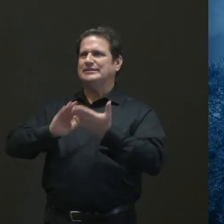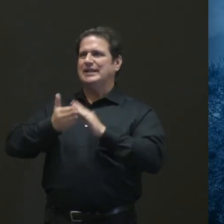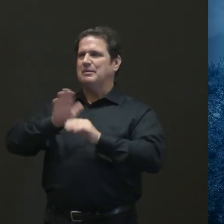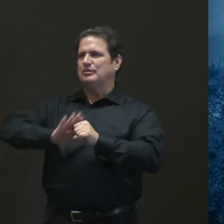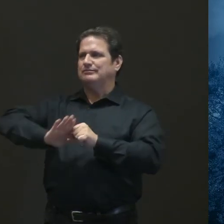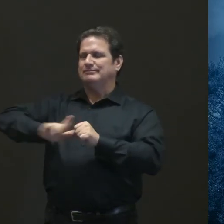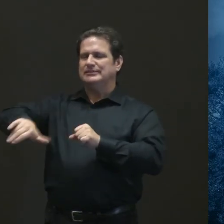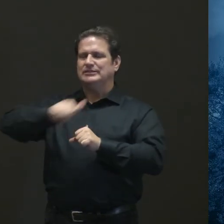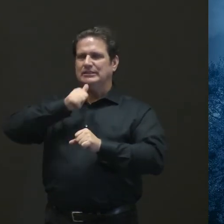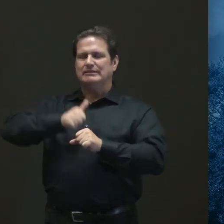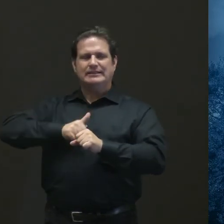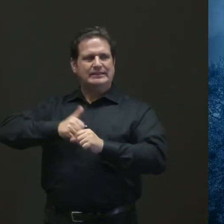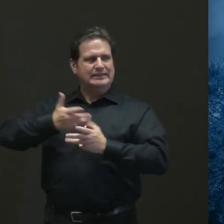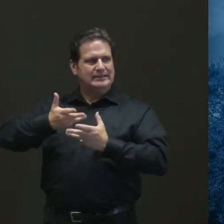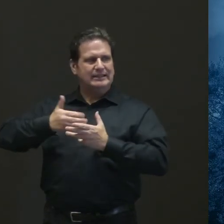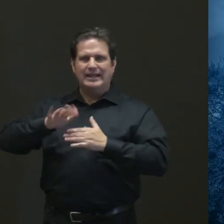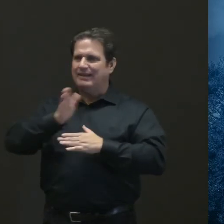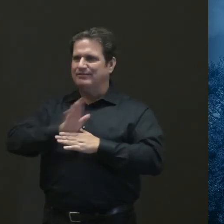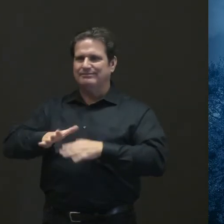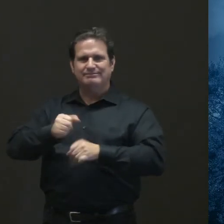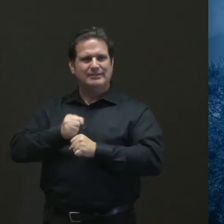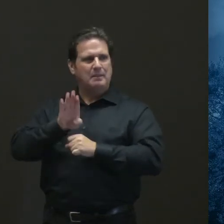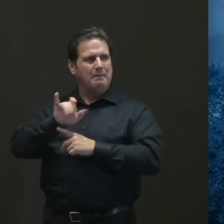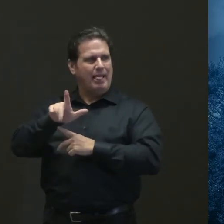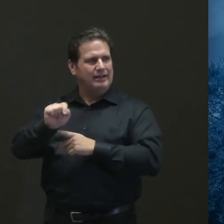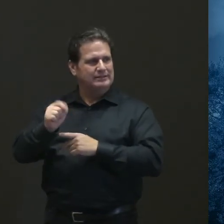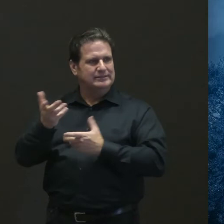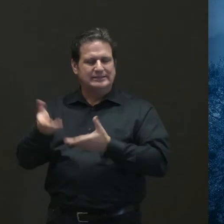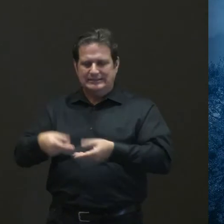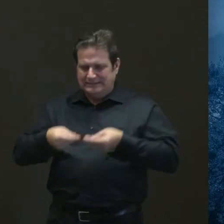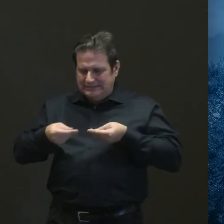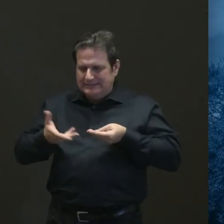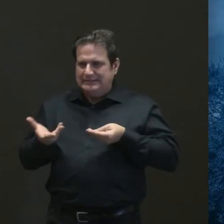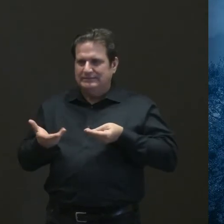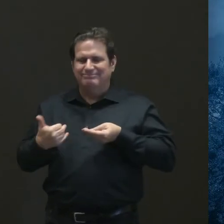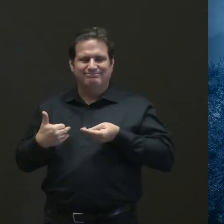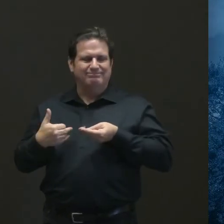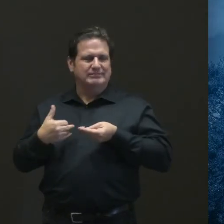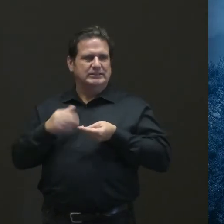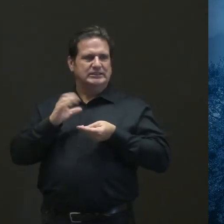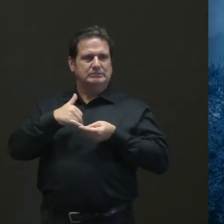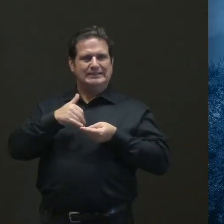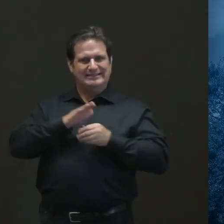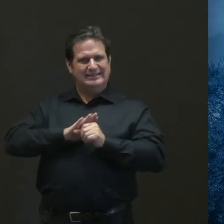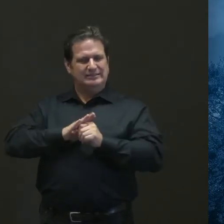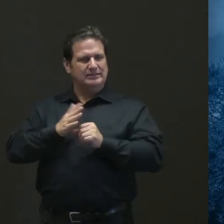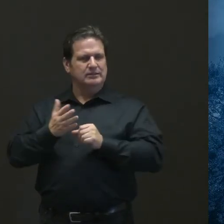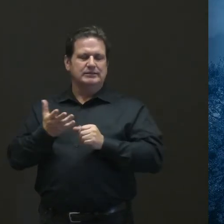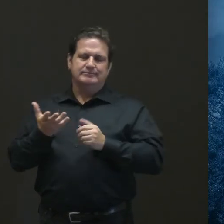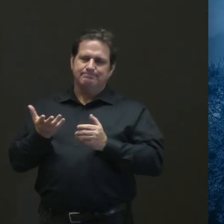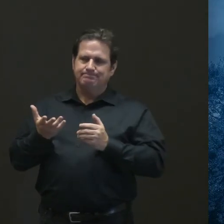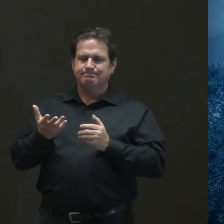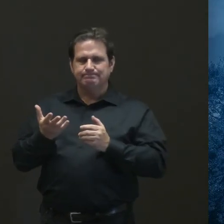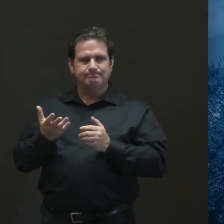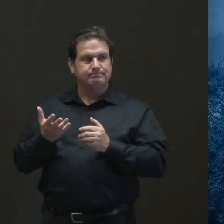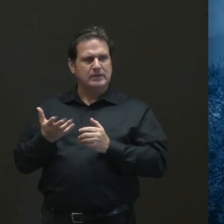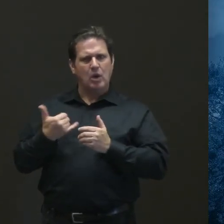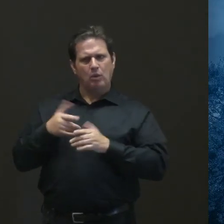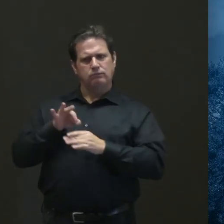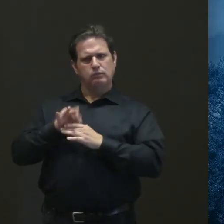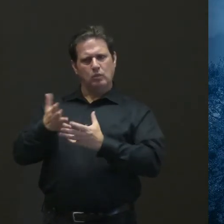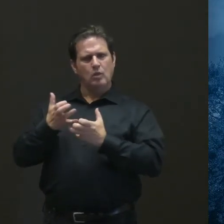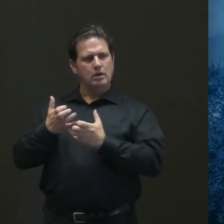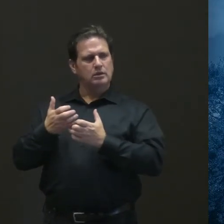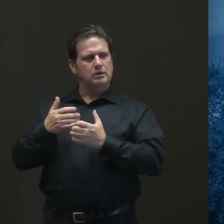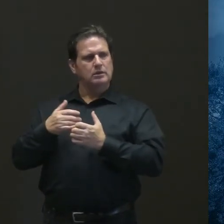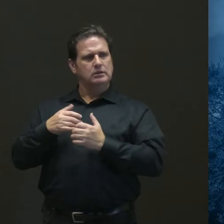sometimes mail gets lost. I never received the ballot. Again, that's not unusual in my neighborhood. So I wanted to vote, and I